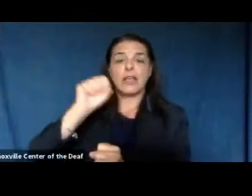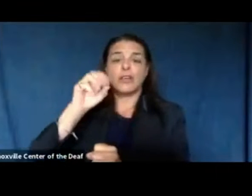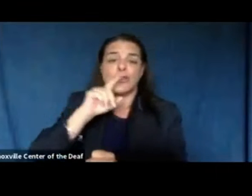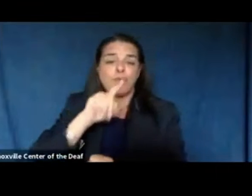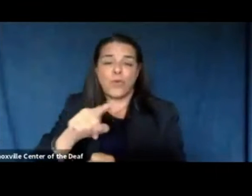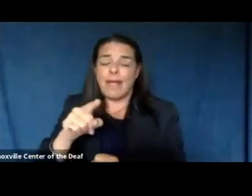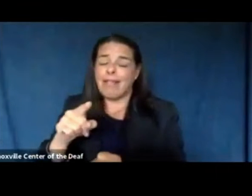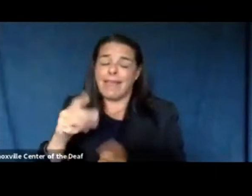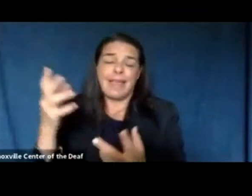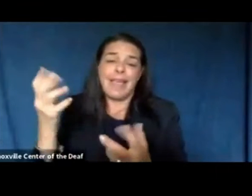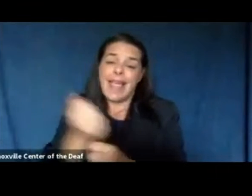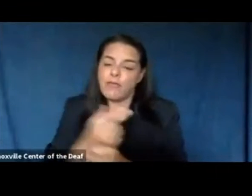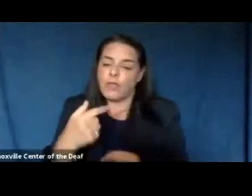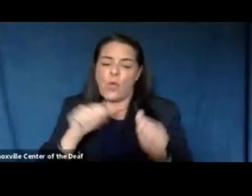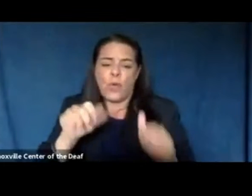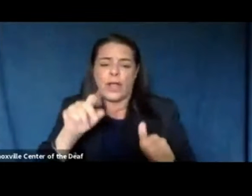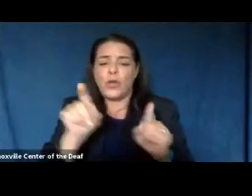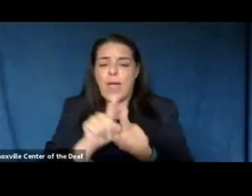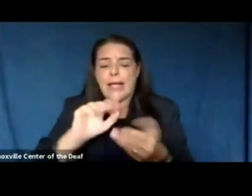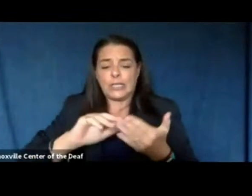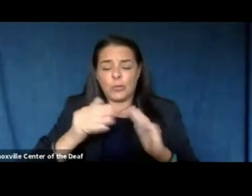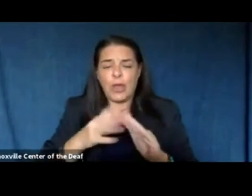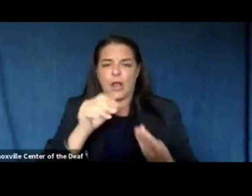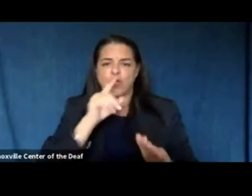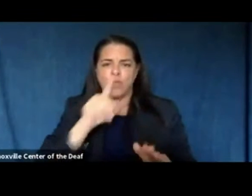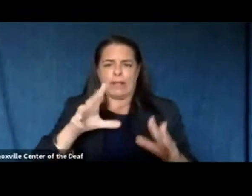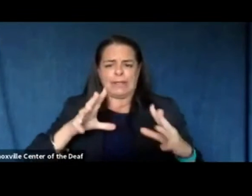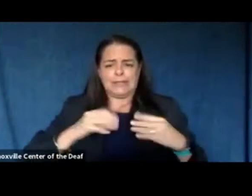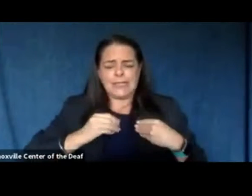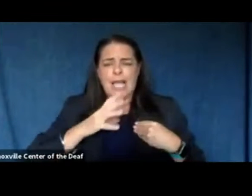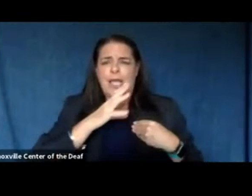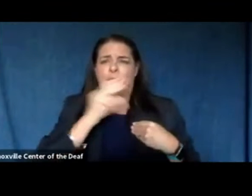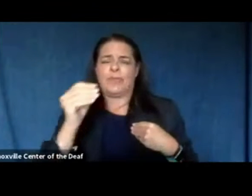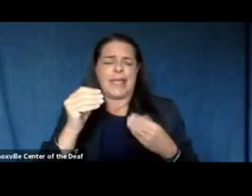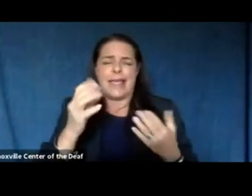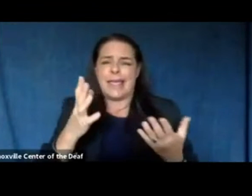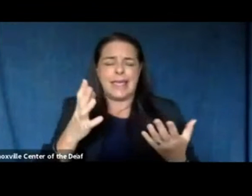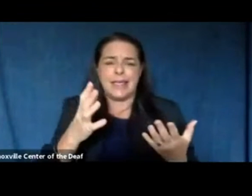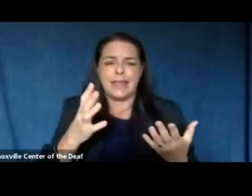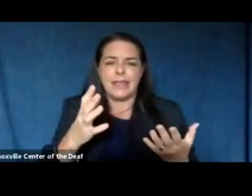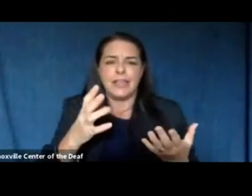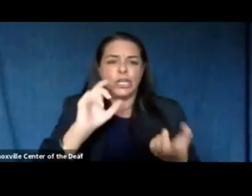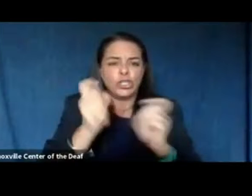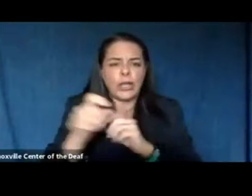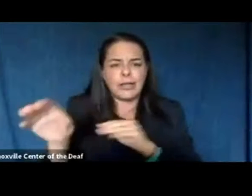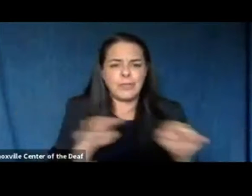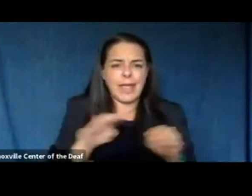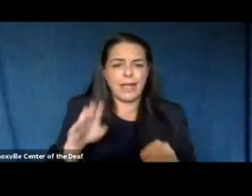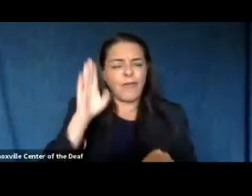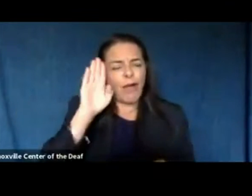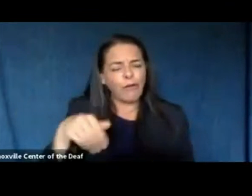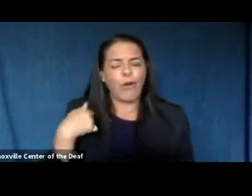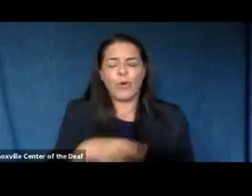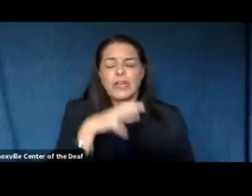buy in and be willing to change our behavior, which is a hard thing to do and we're tired of it. But change our